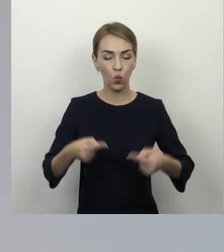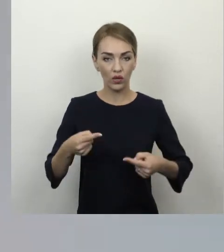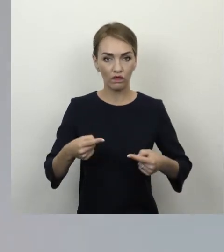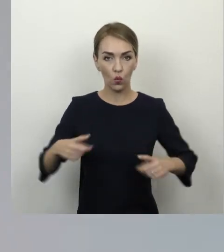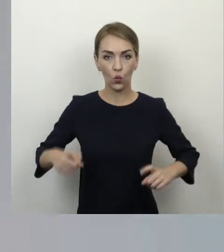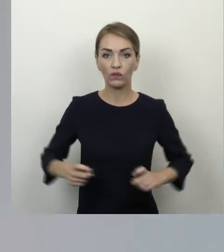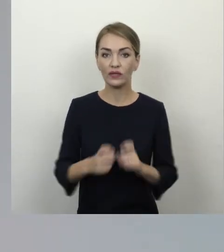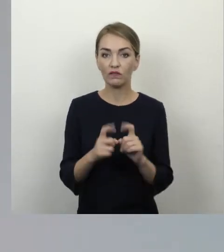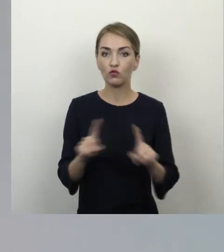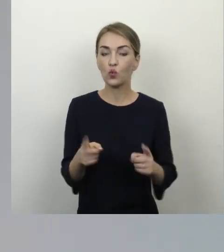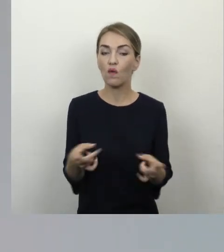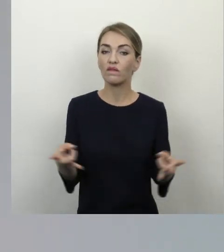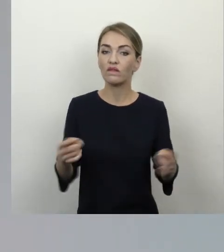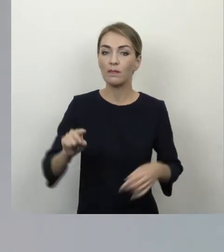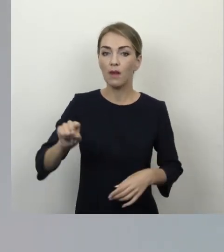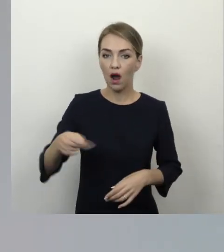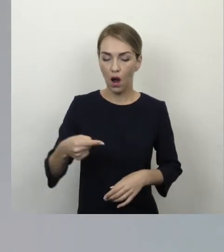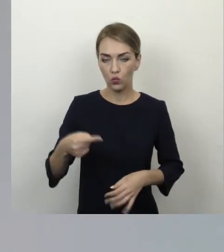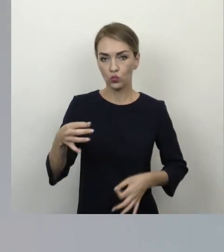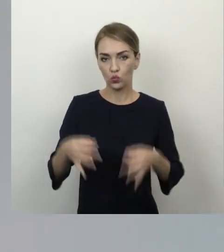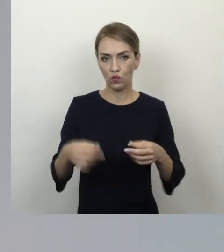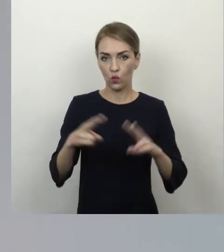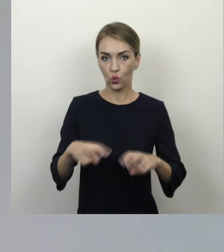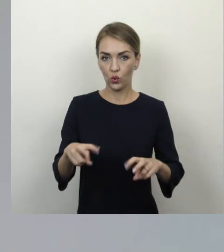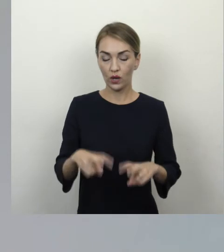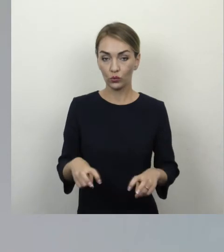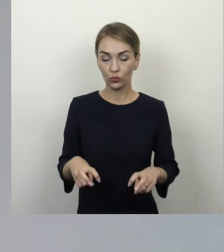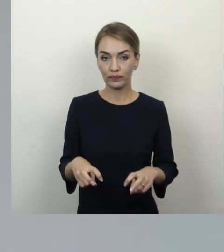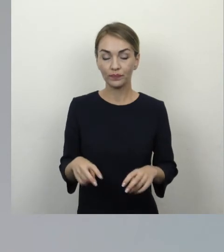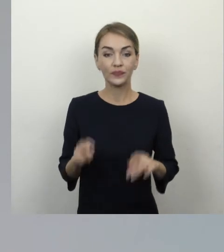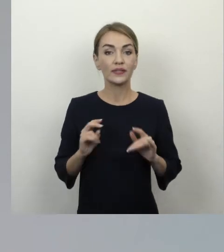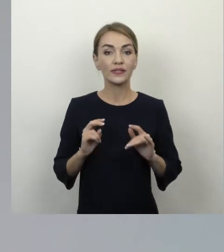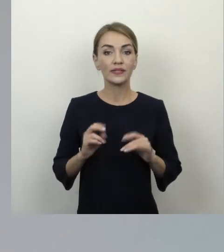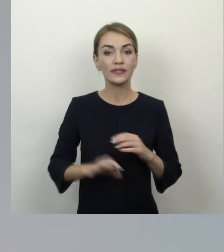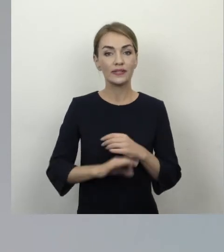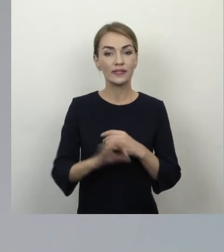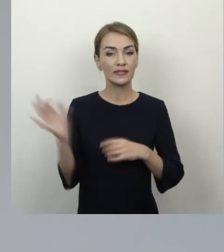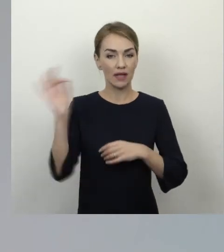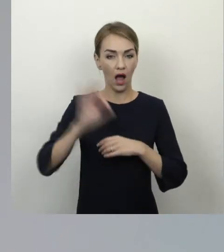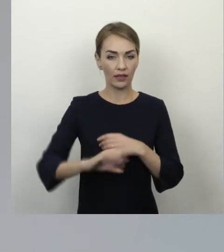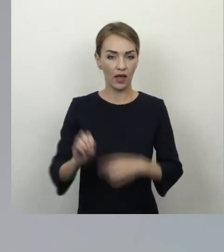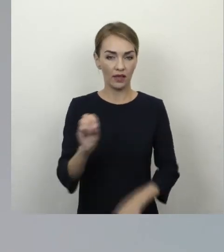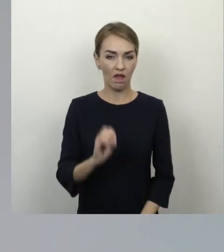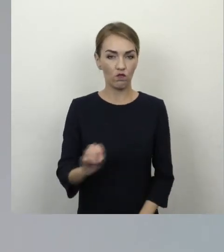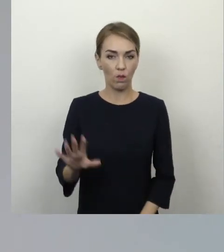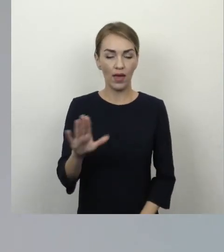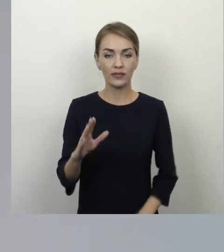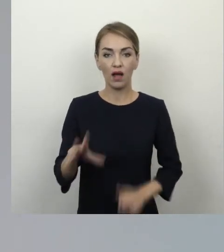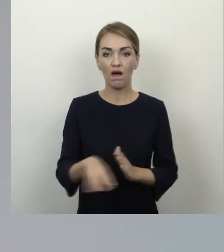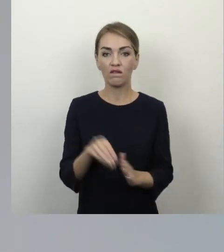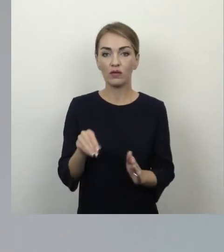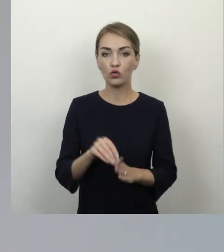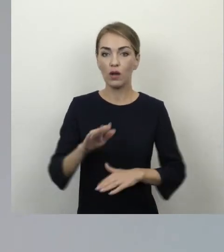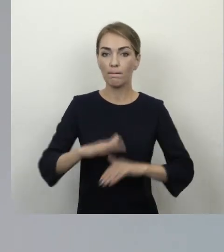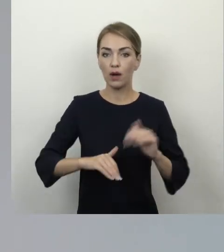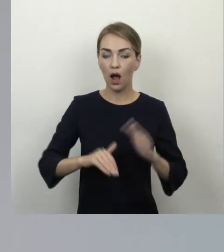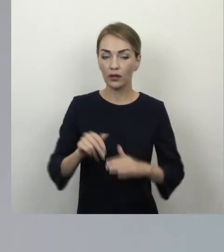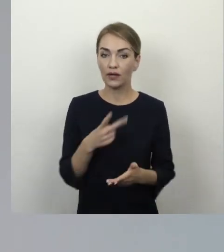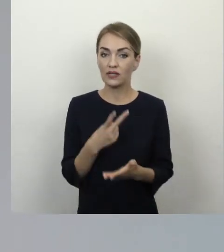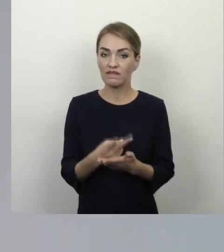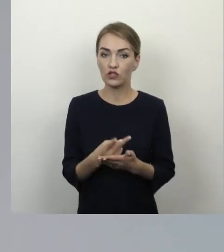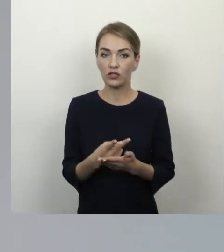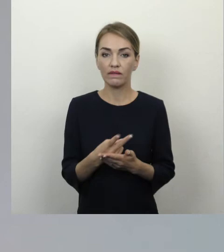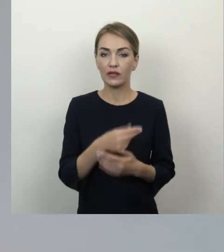legal conflicts that require judicial reviews. In Western European